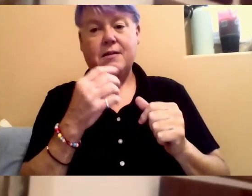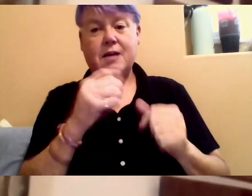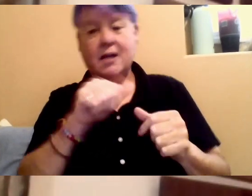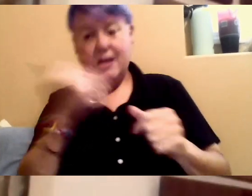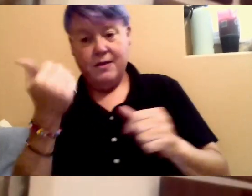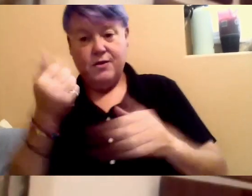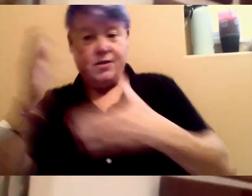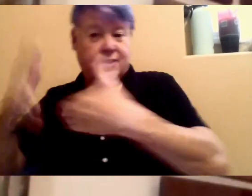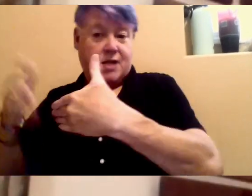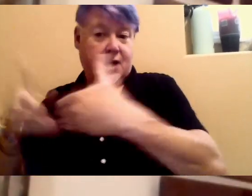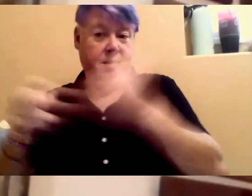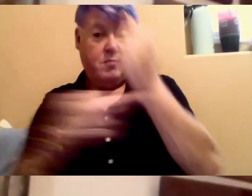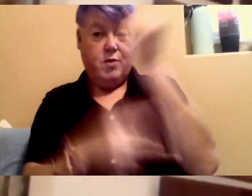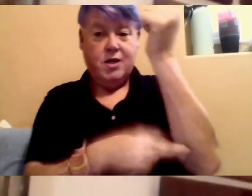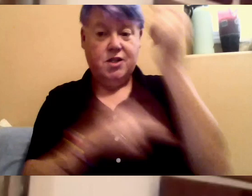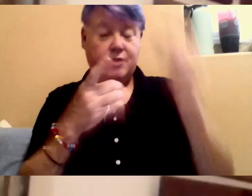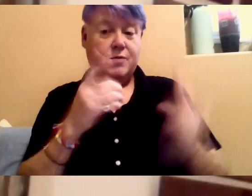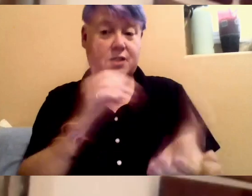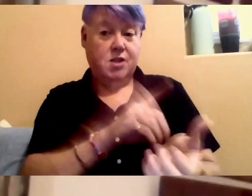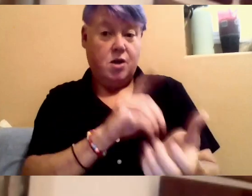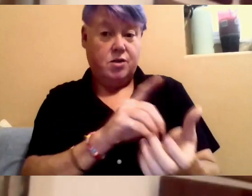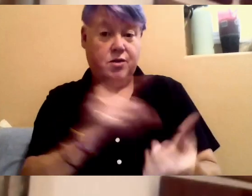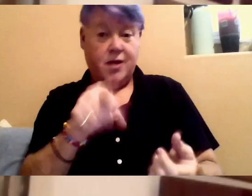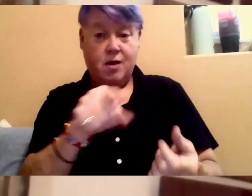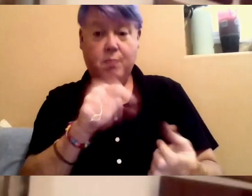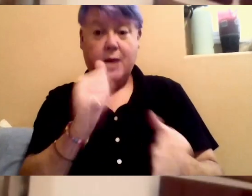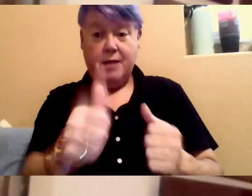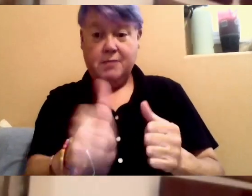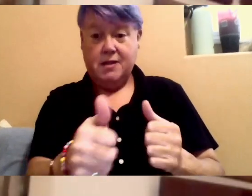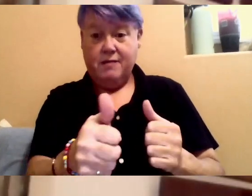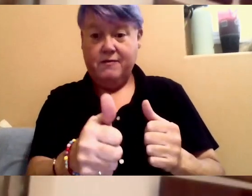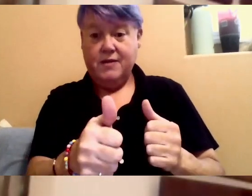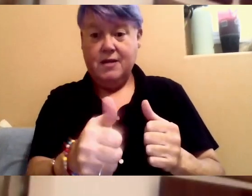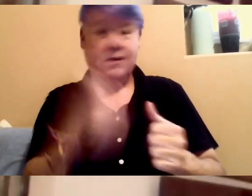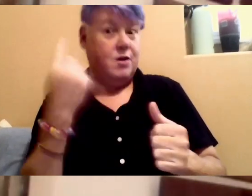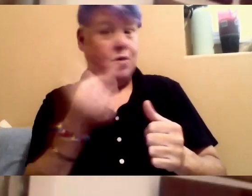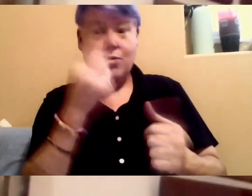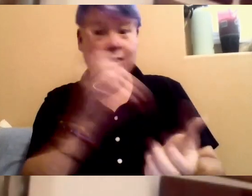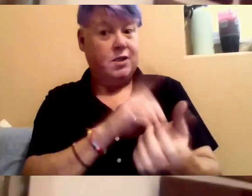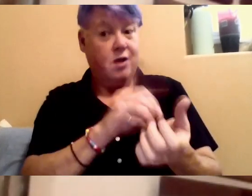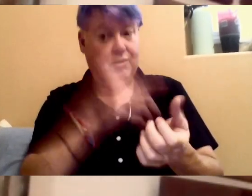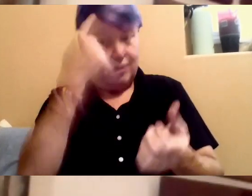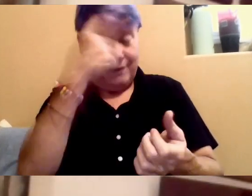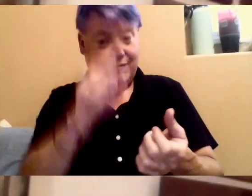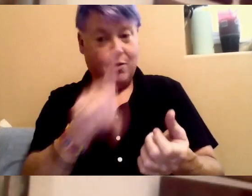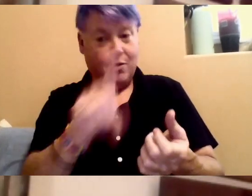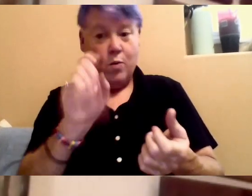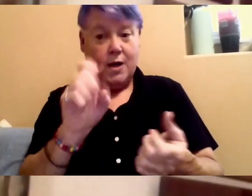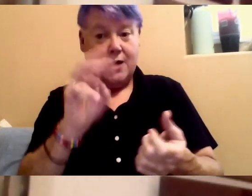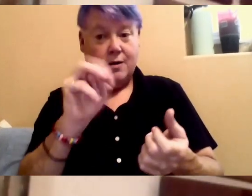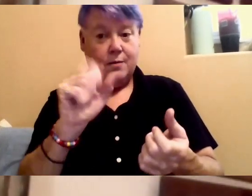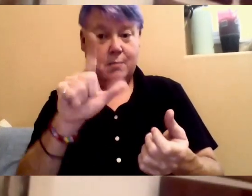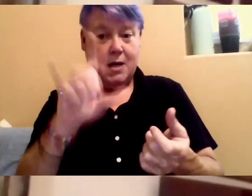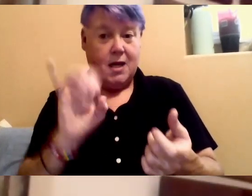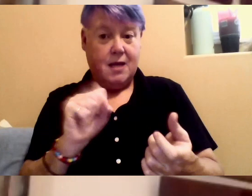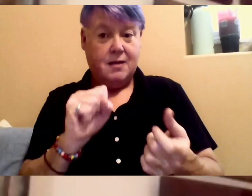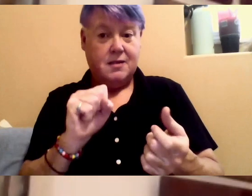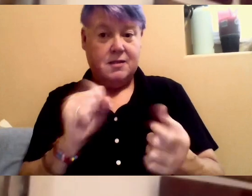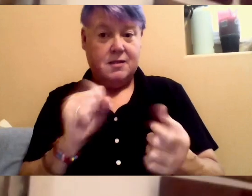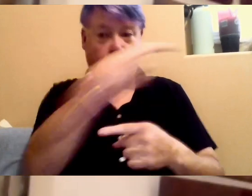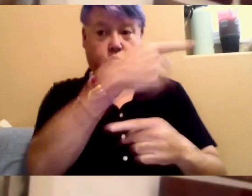doctor up there, all on his own, the only doctor for 100 miles in any direction you care to